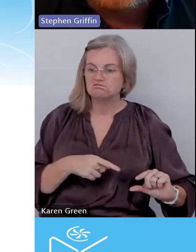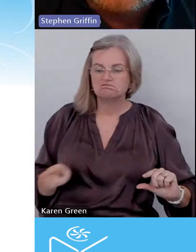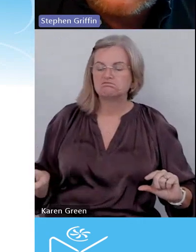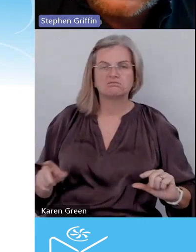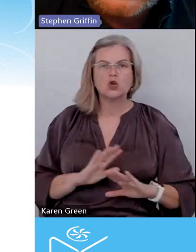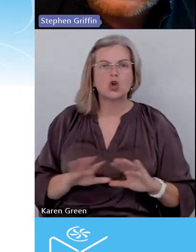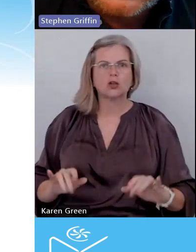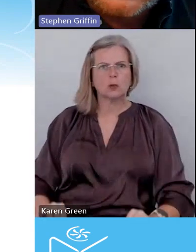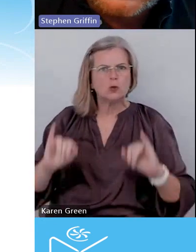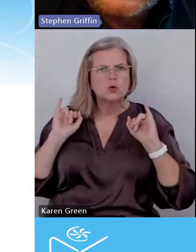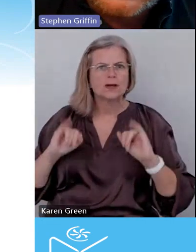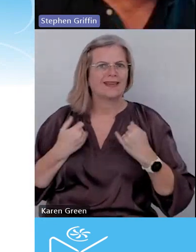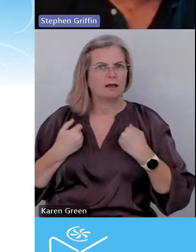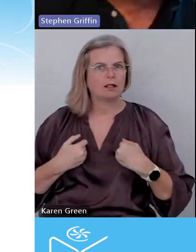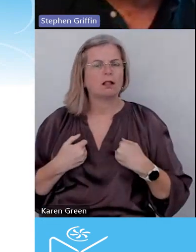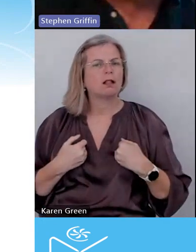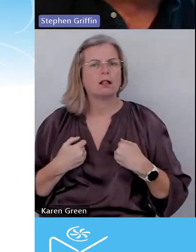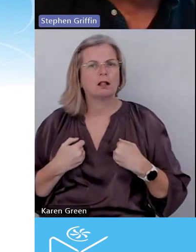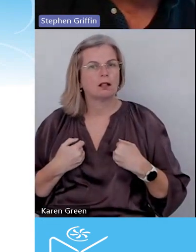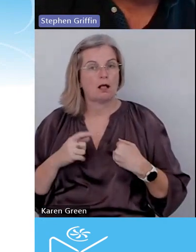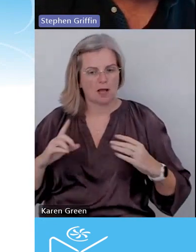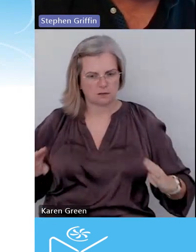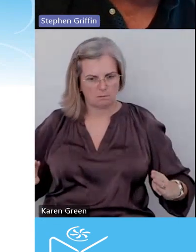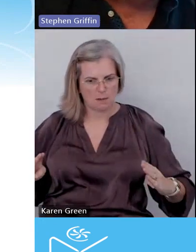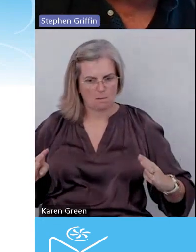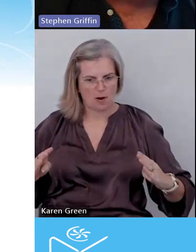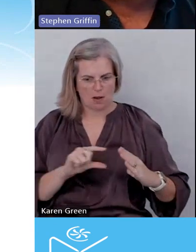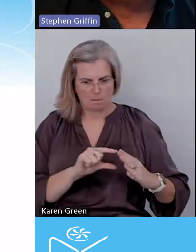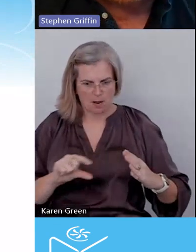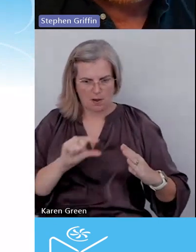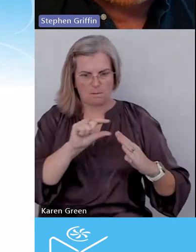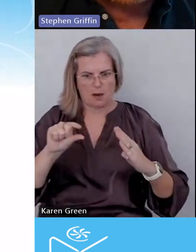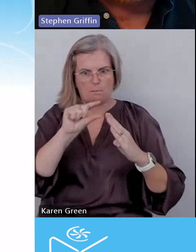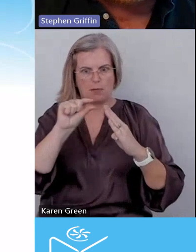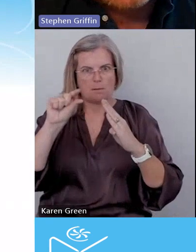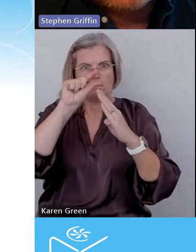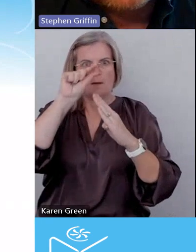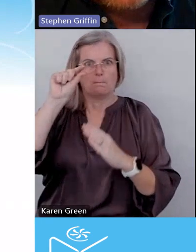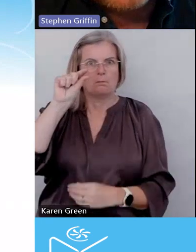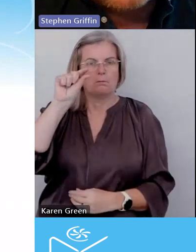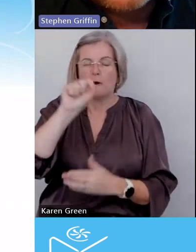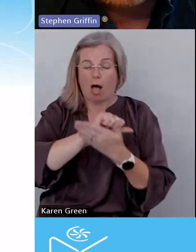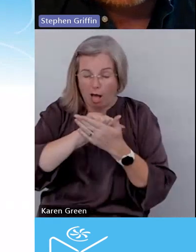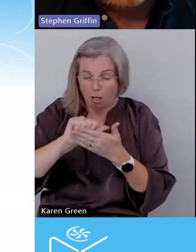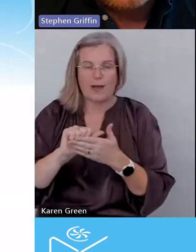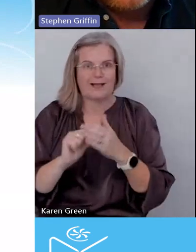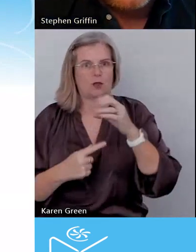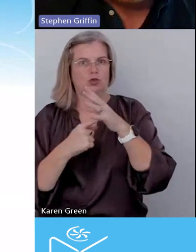there is always a sharp end of this pyramid where people experience very severe illness and death,